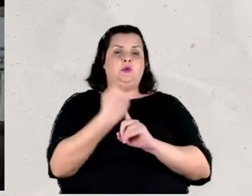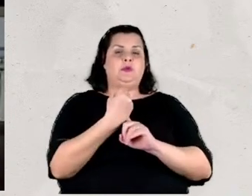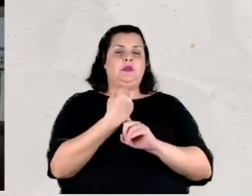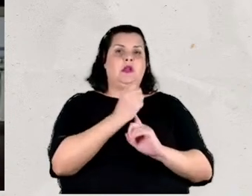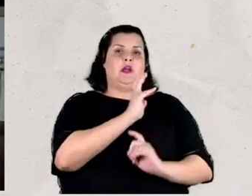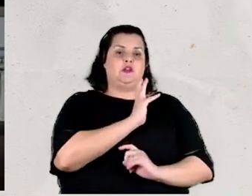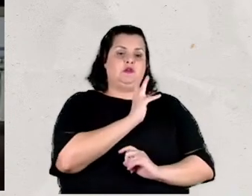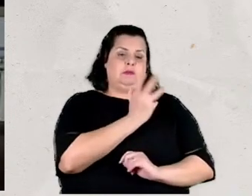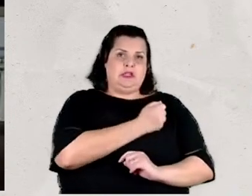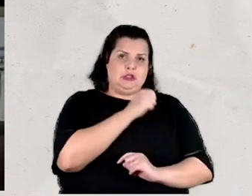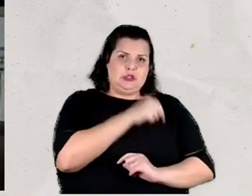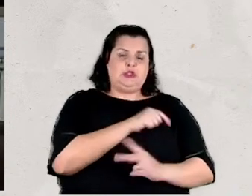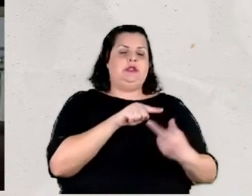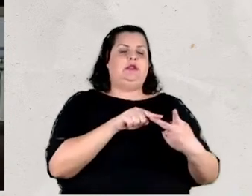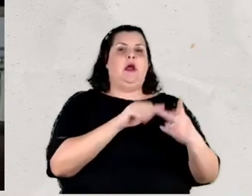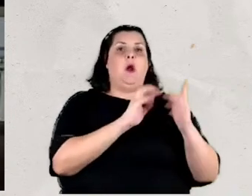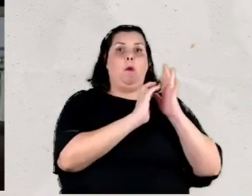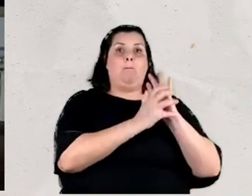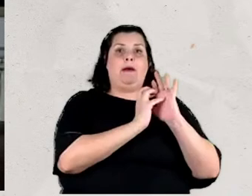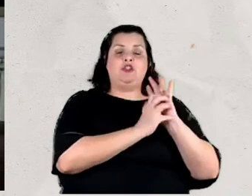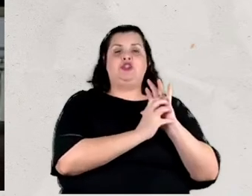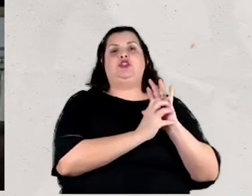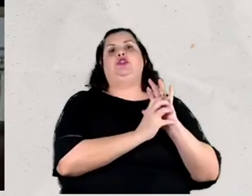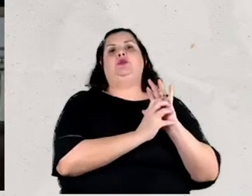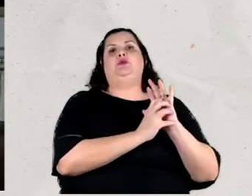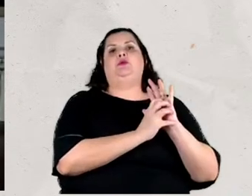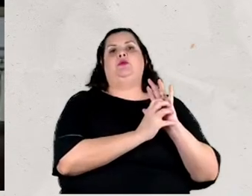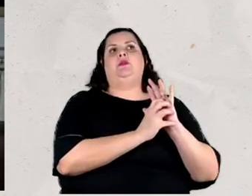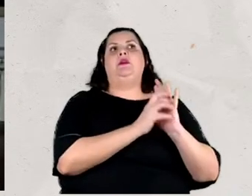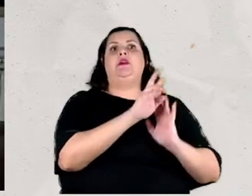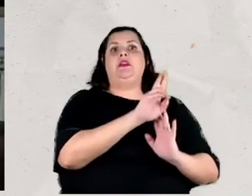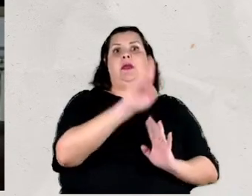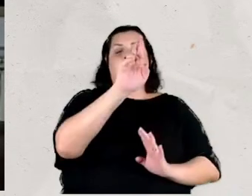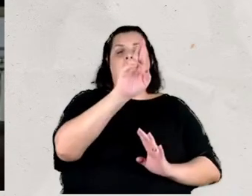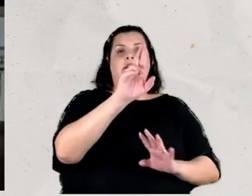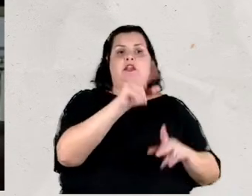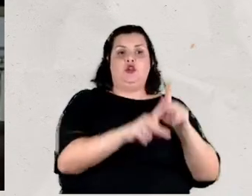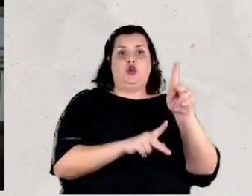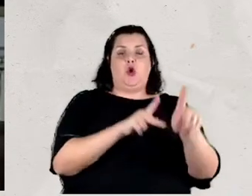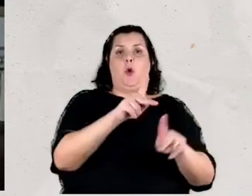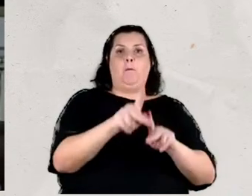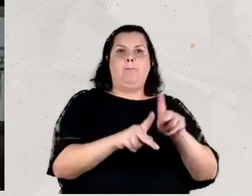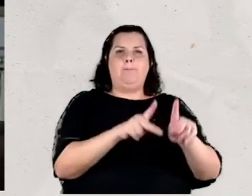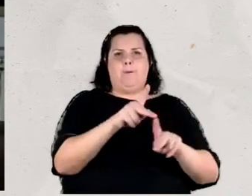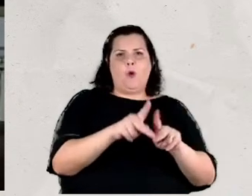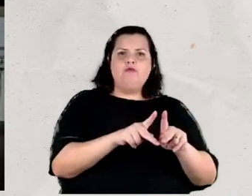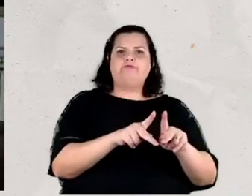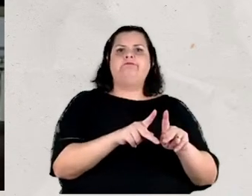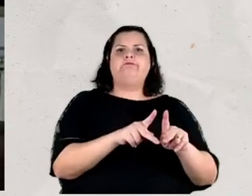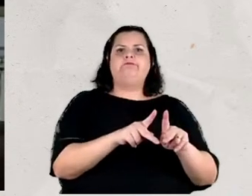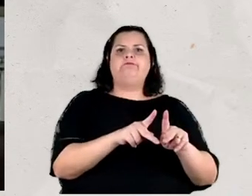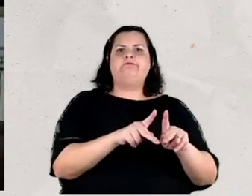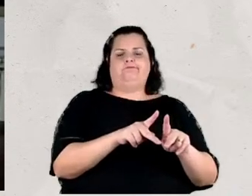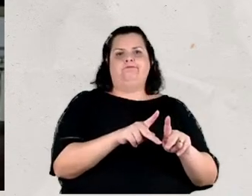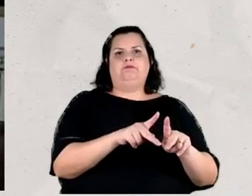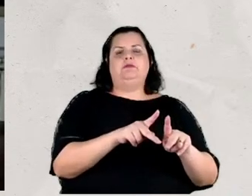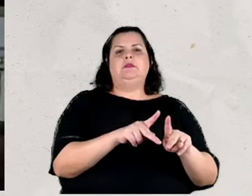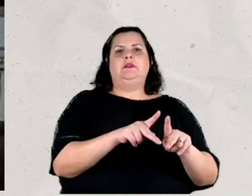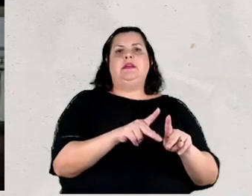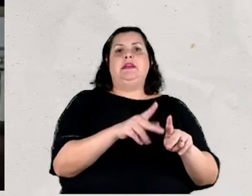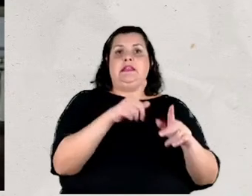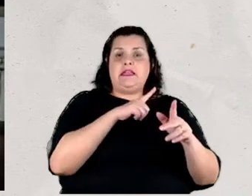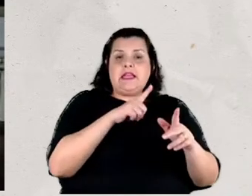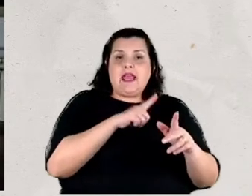a decent future for their kids? And I know those people. I know they're there. Why isn't there an expression, a